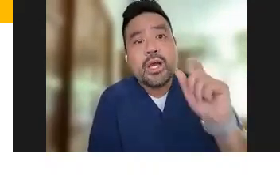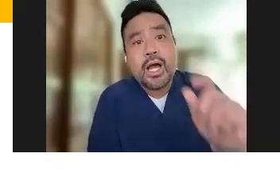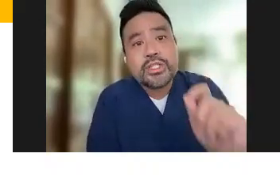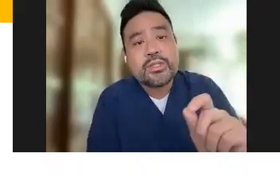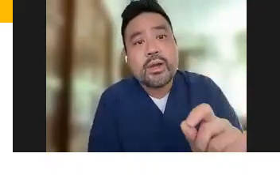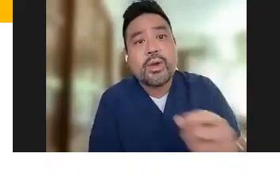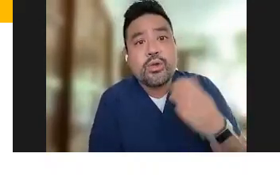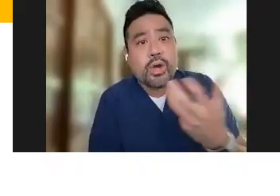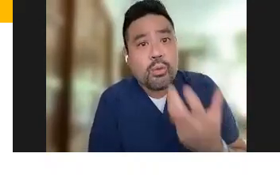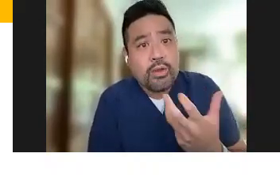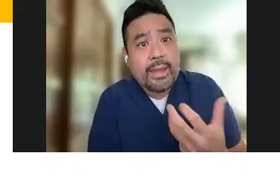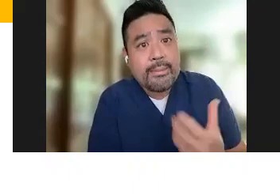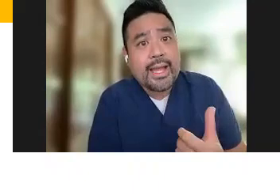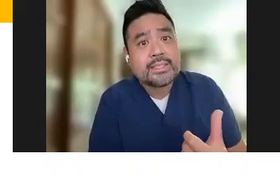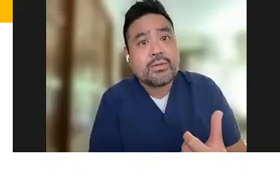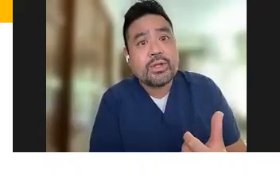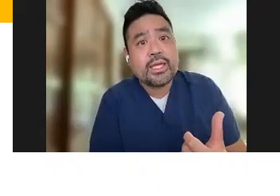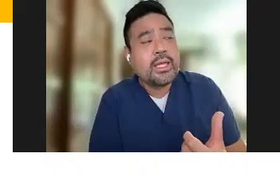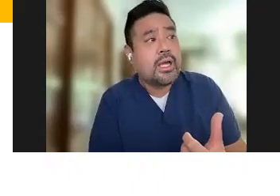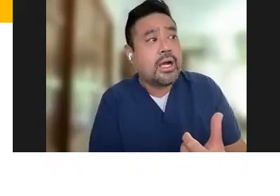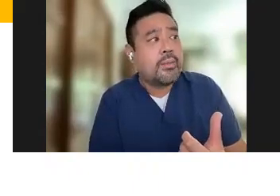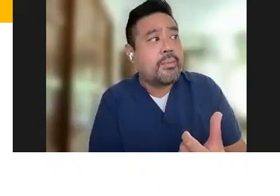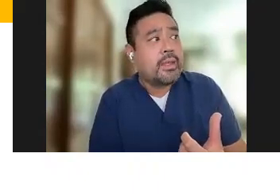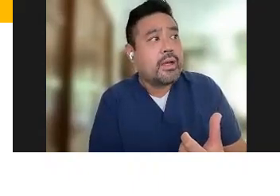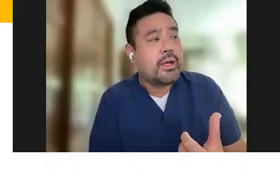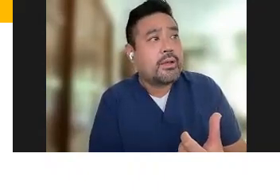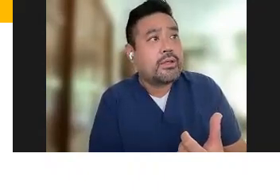have to be cautious about when you want to wear that mask. And really,